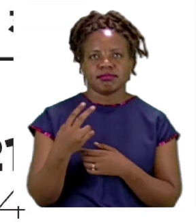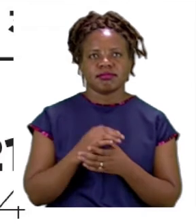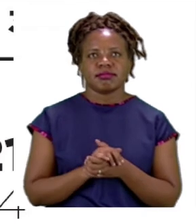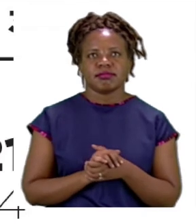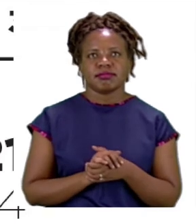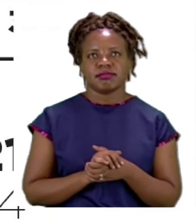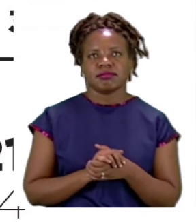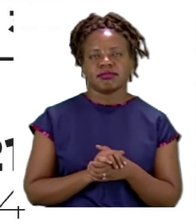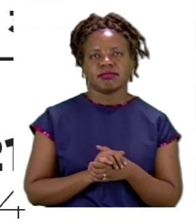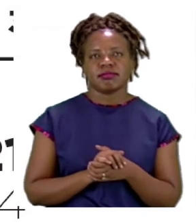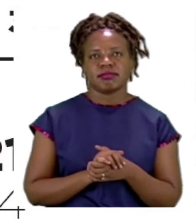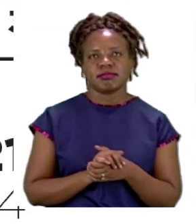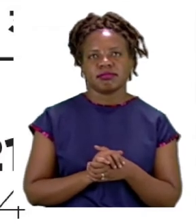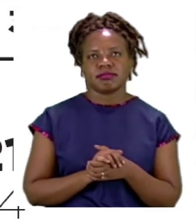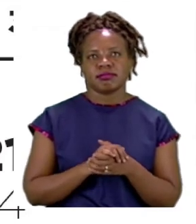doing some